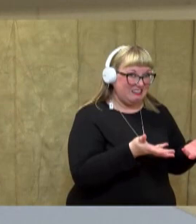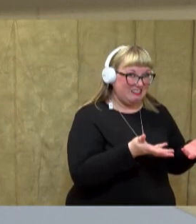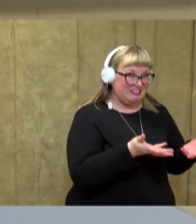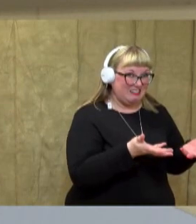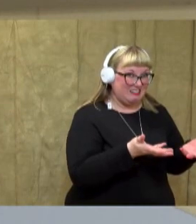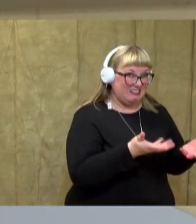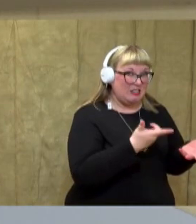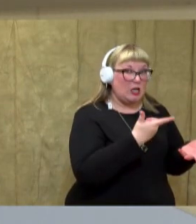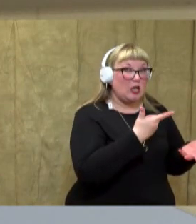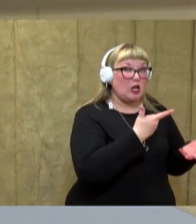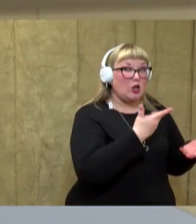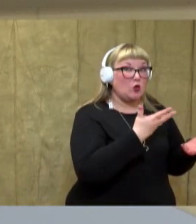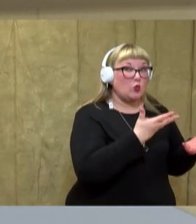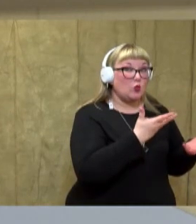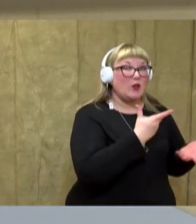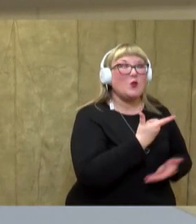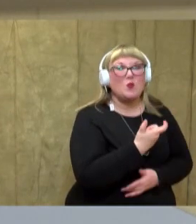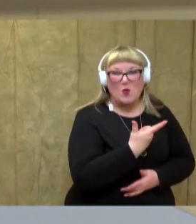20,